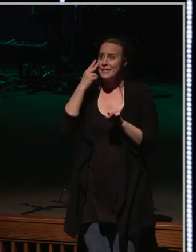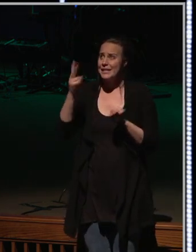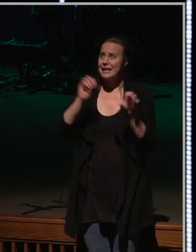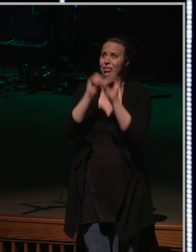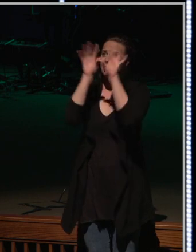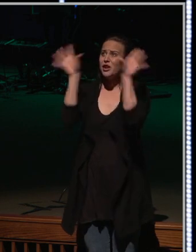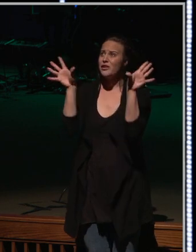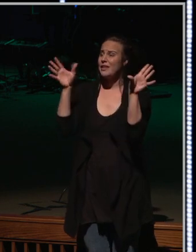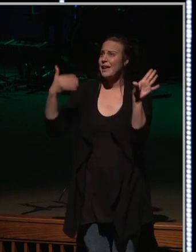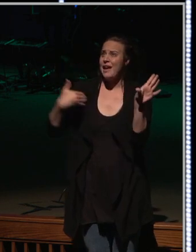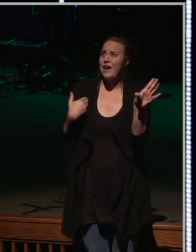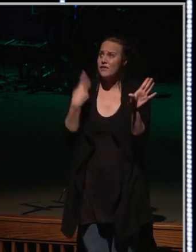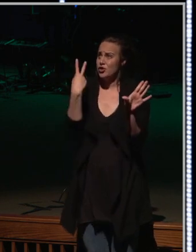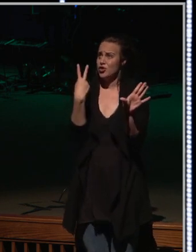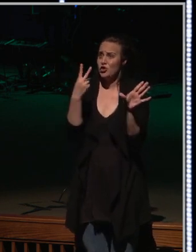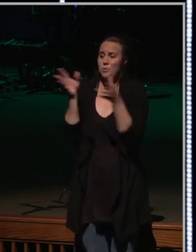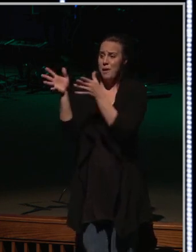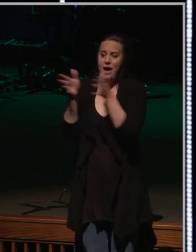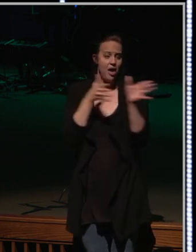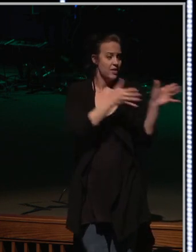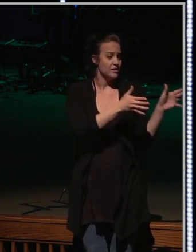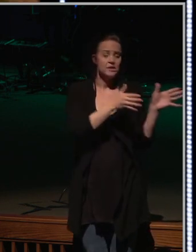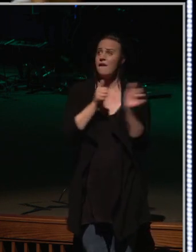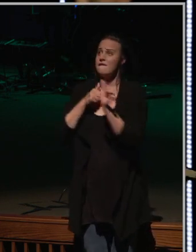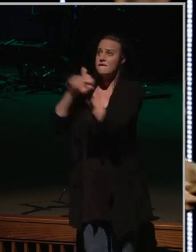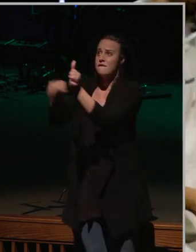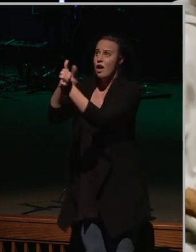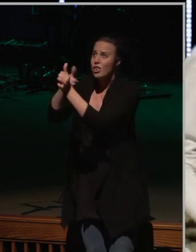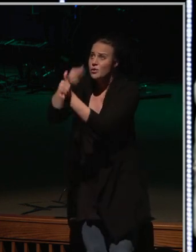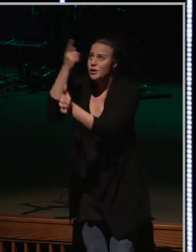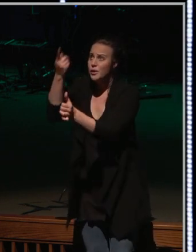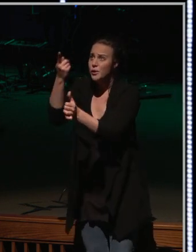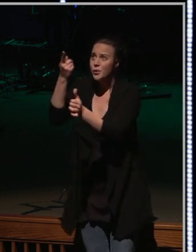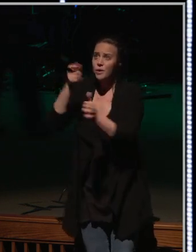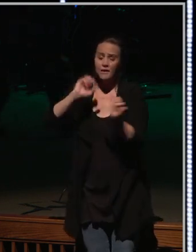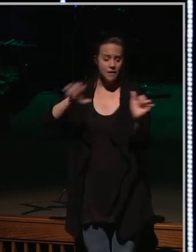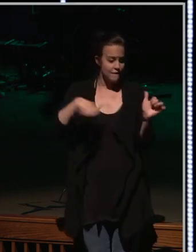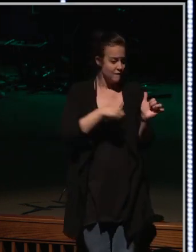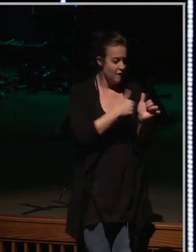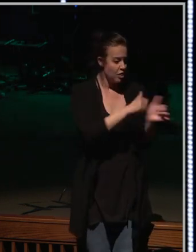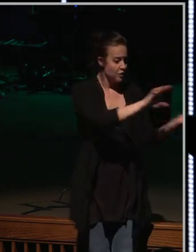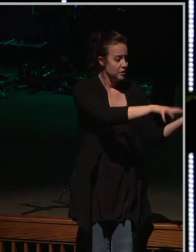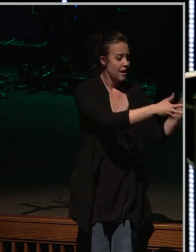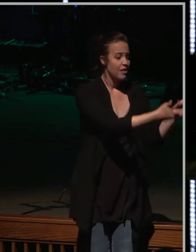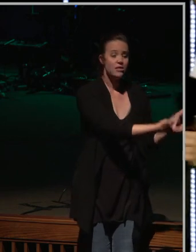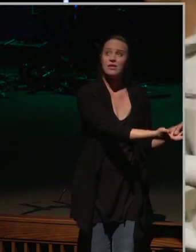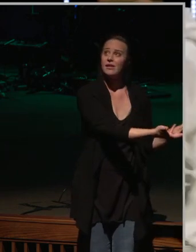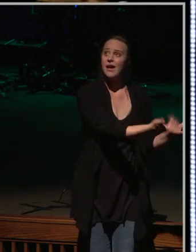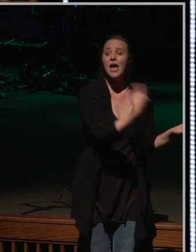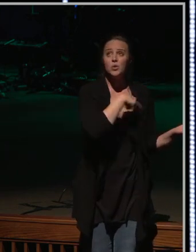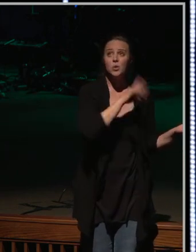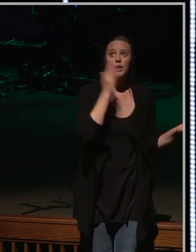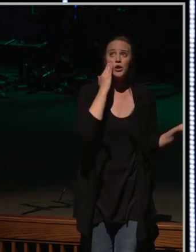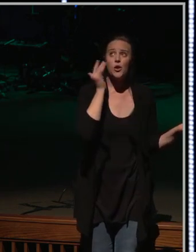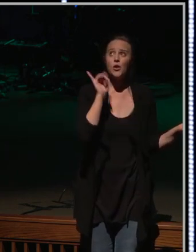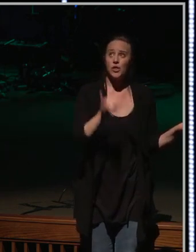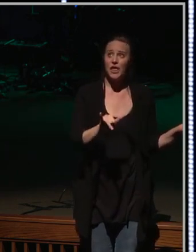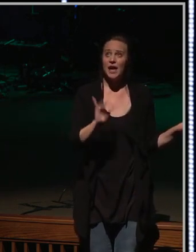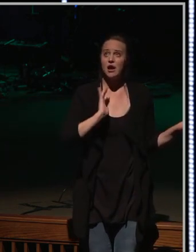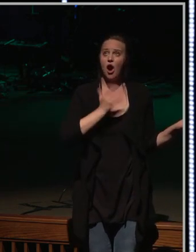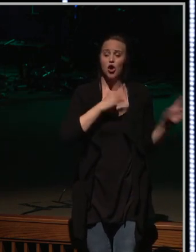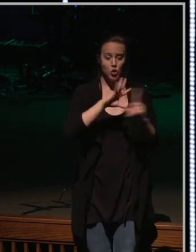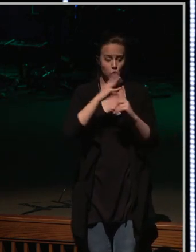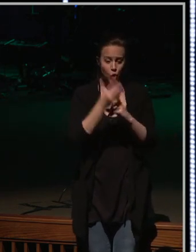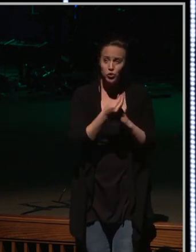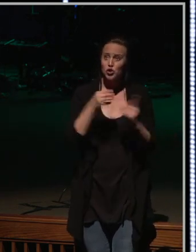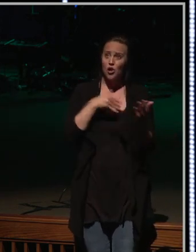that leads to life and following you, and this path that leads to death, that way too often our culture or